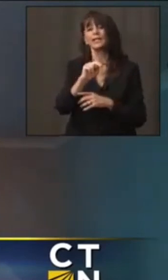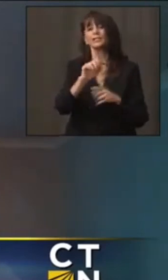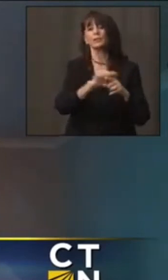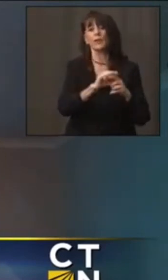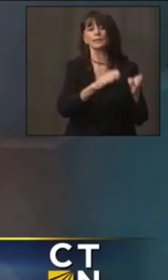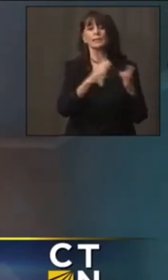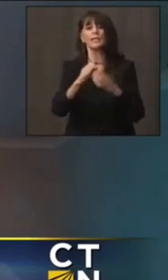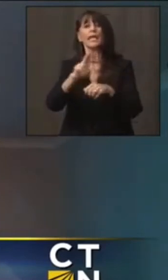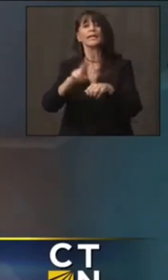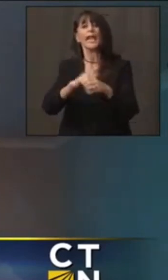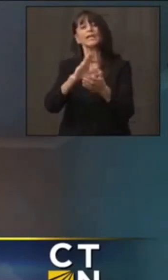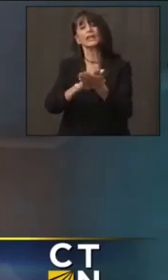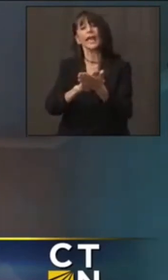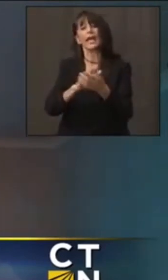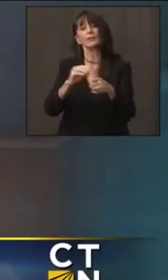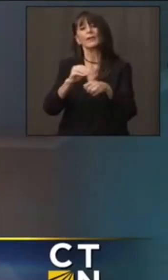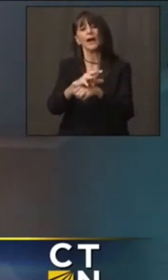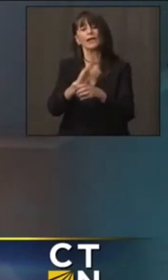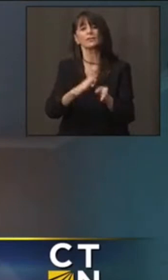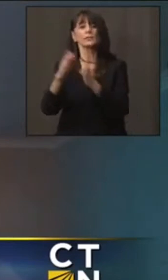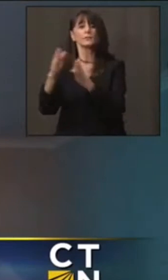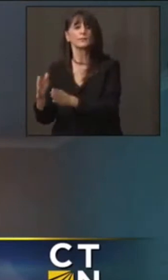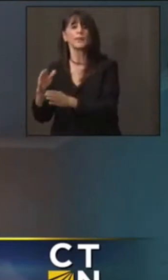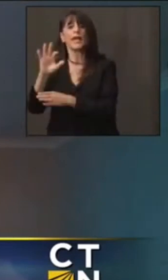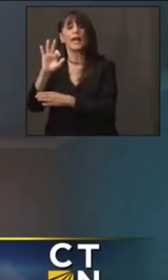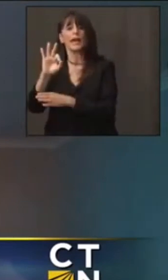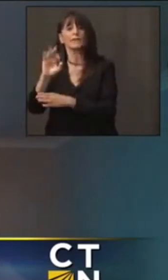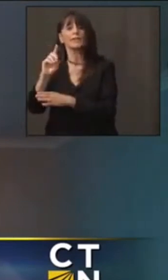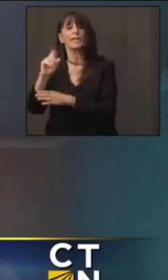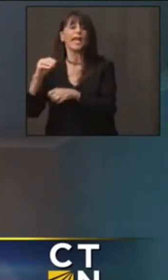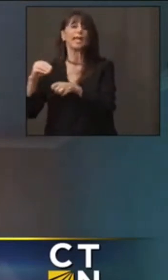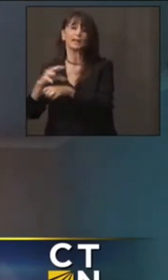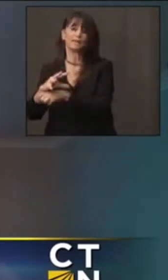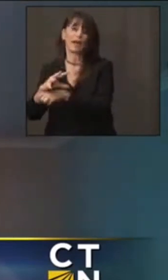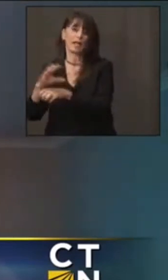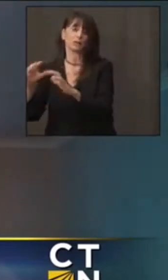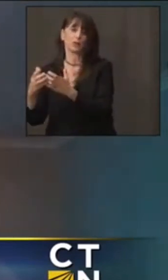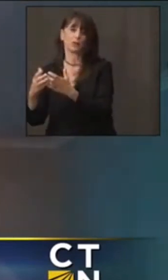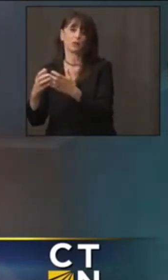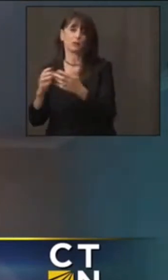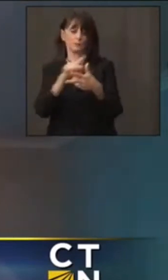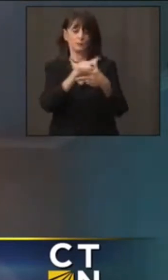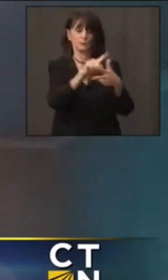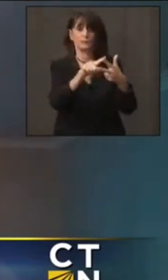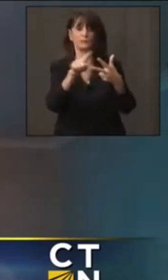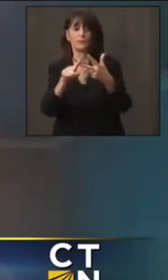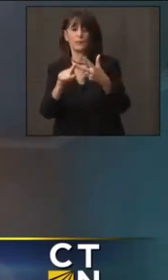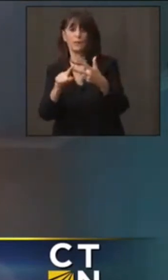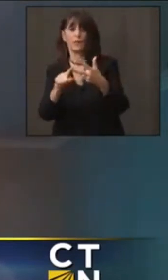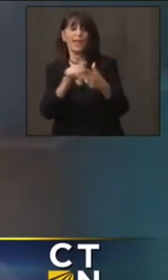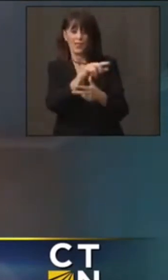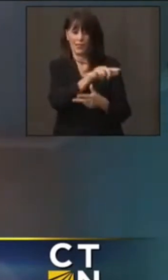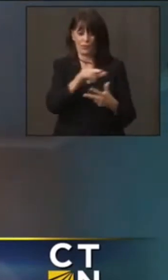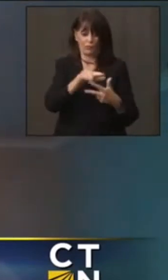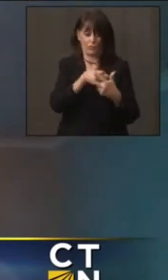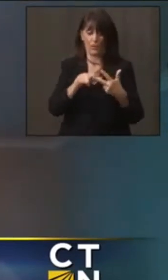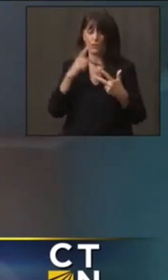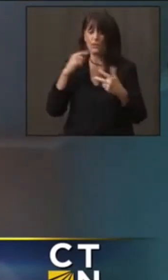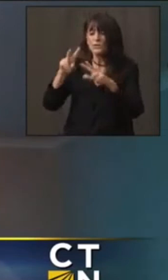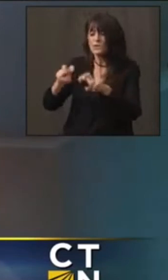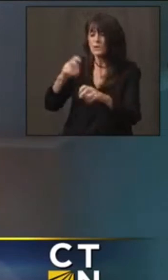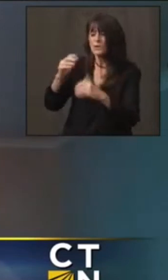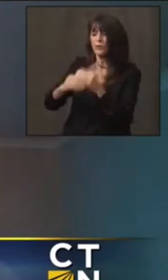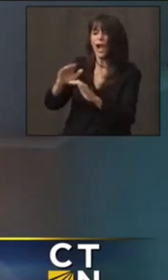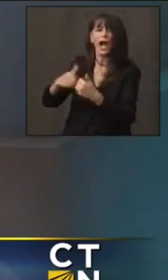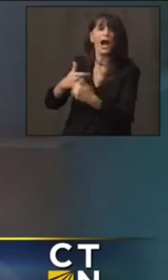of Medicine advisory body, and then there's an FDA advisory body. And all of them will be scrutinizing the process by which